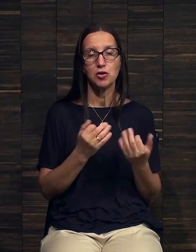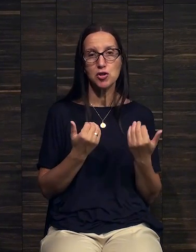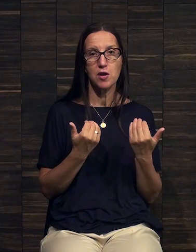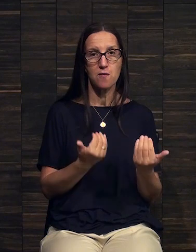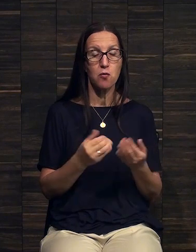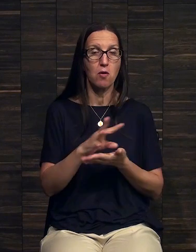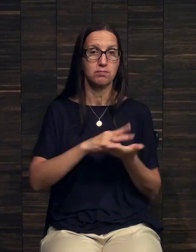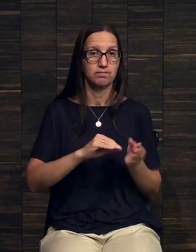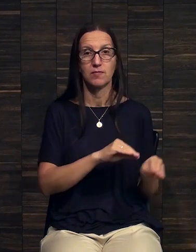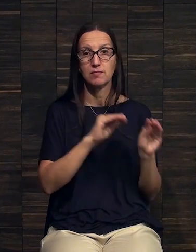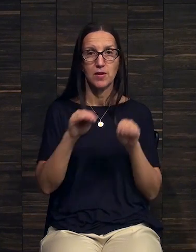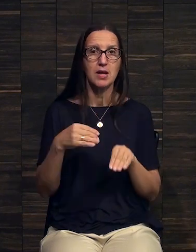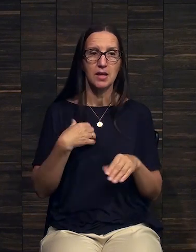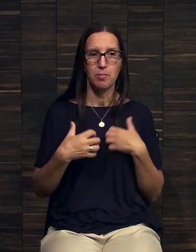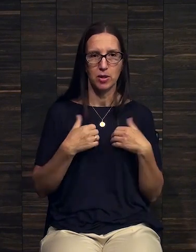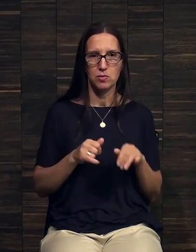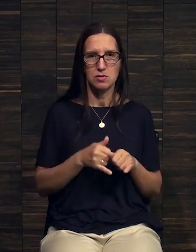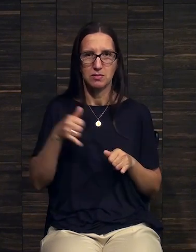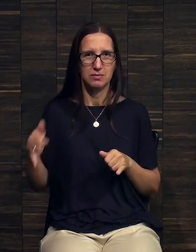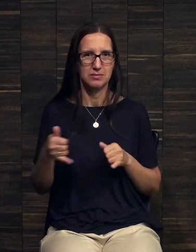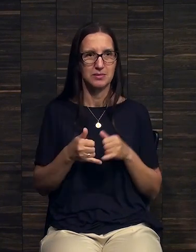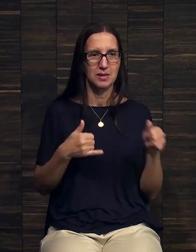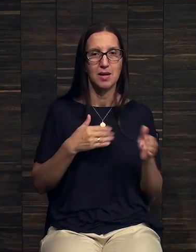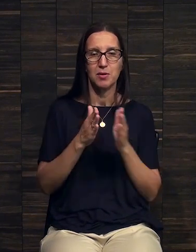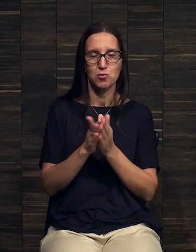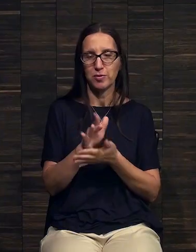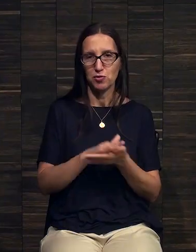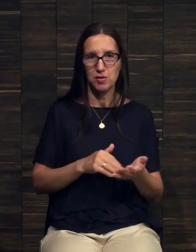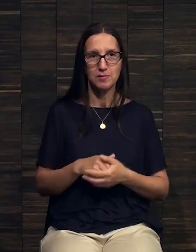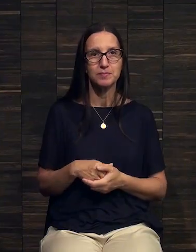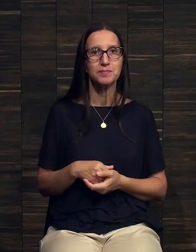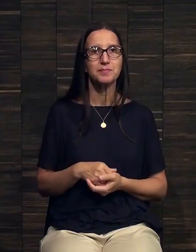And, of course, they tried to reproduce it.